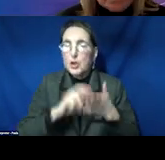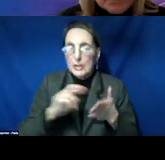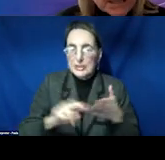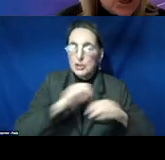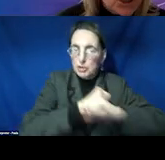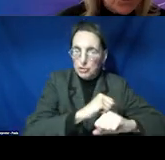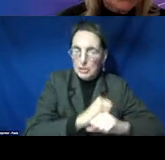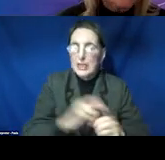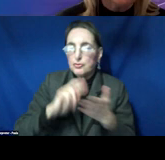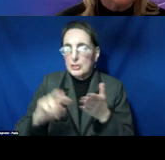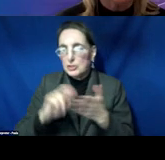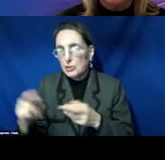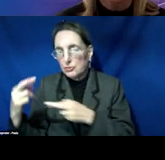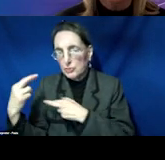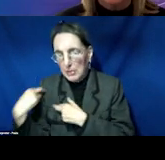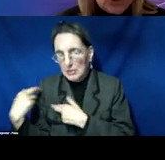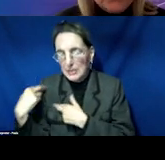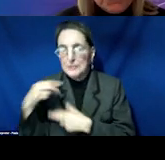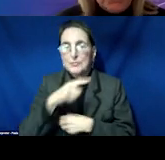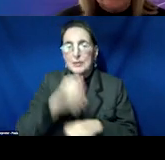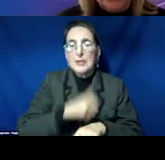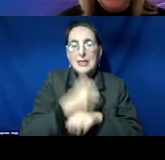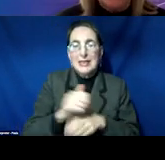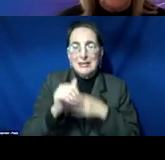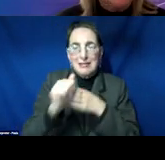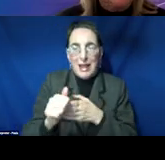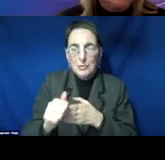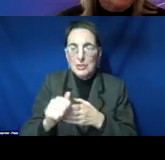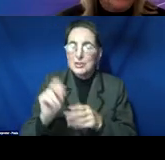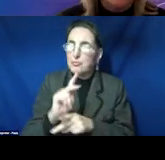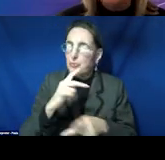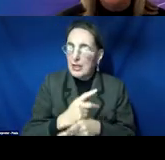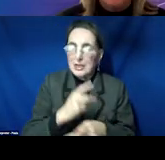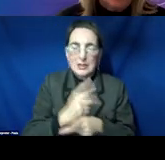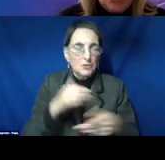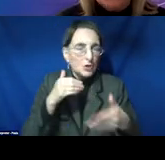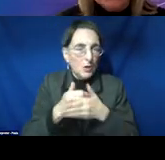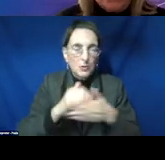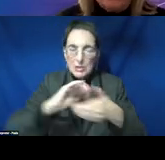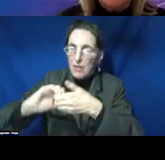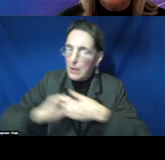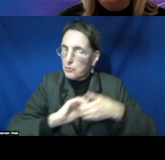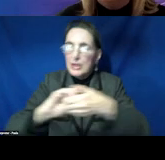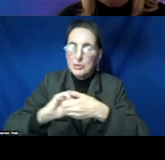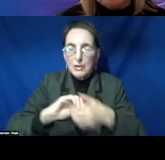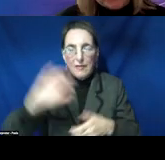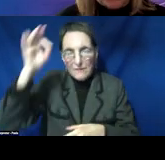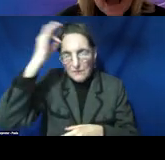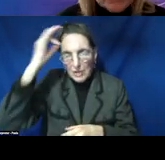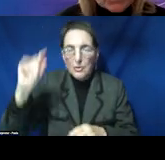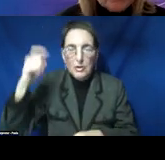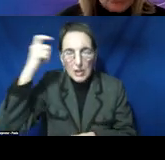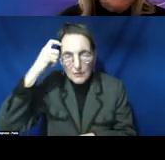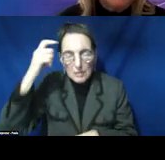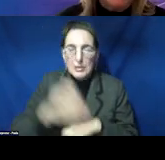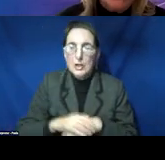This implementation guidance was a product of close collaboration across the federal government, OSTP, fellow